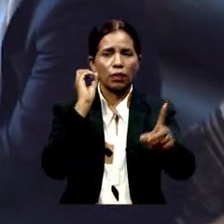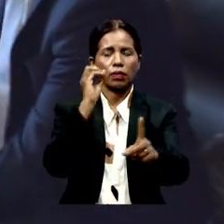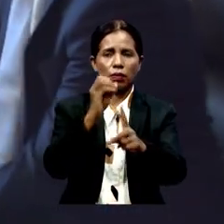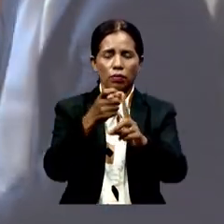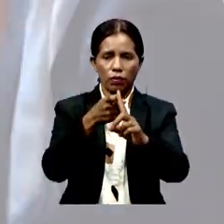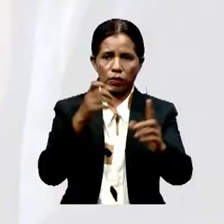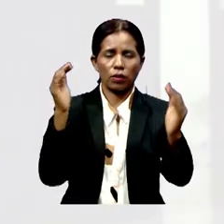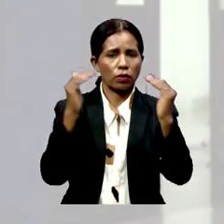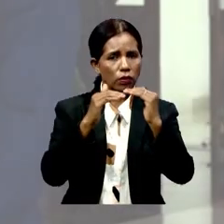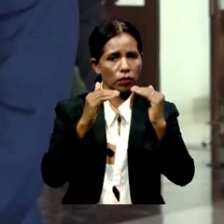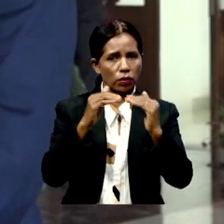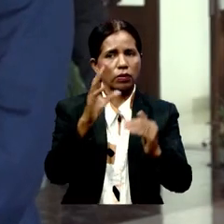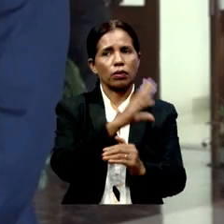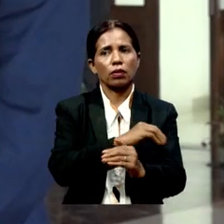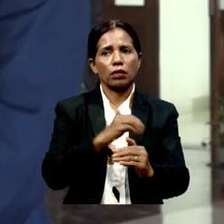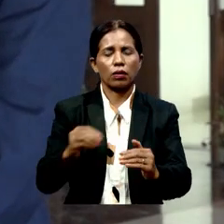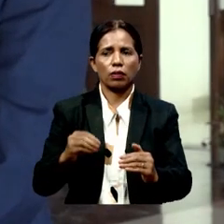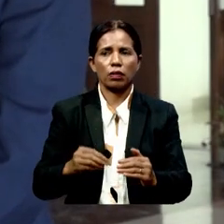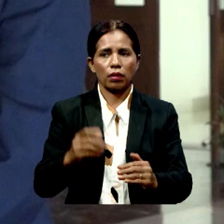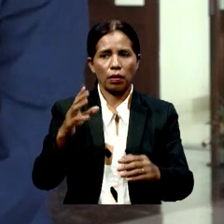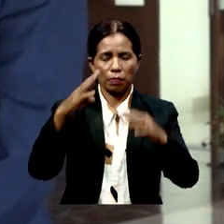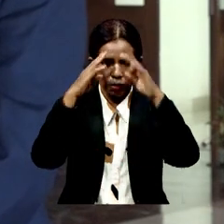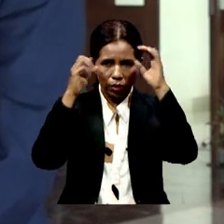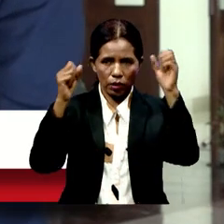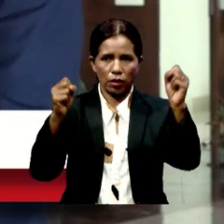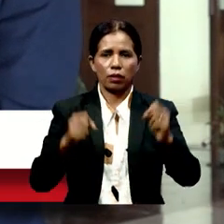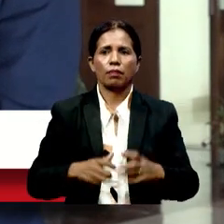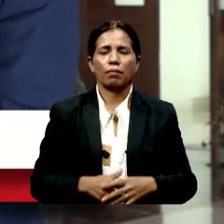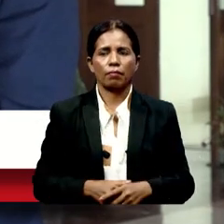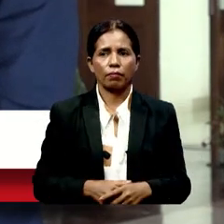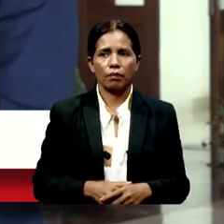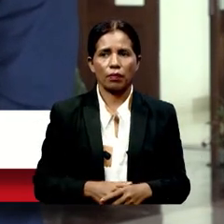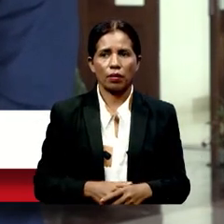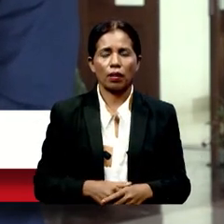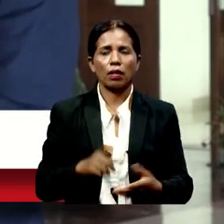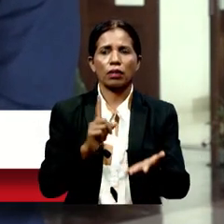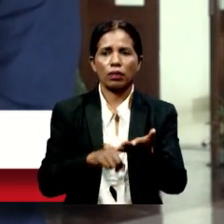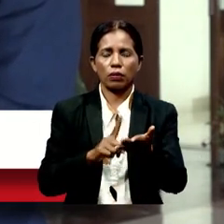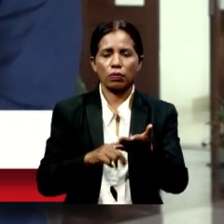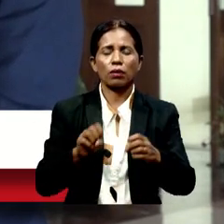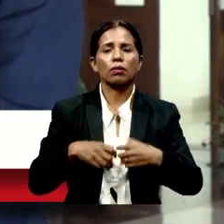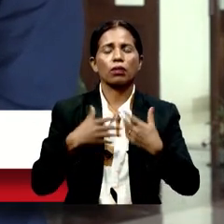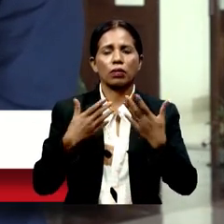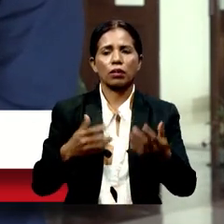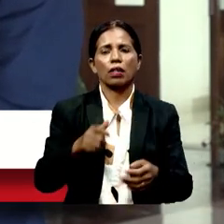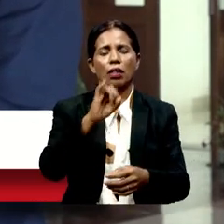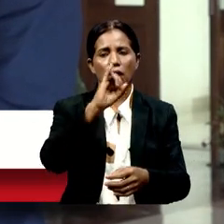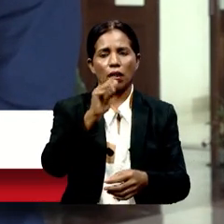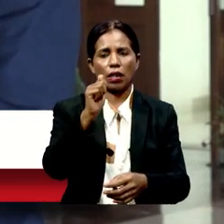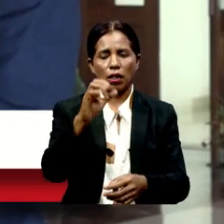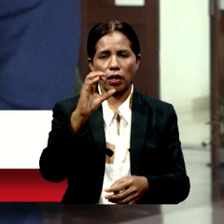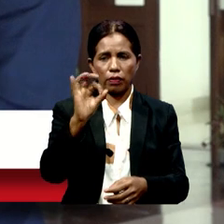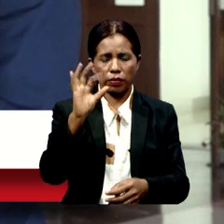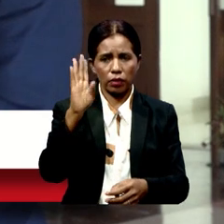se encontro cortese ho su excelencia presidente republica, maka tu diskuti oinsa IFC pele hasai